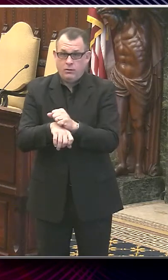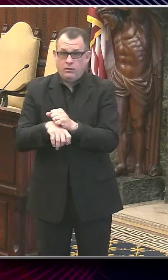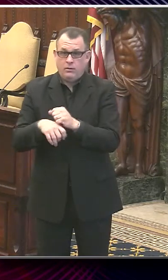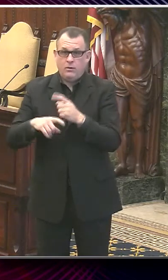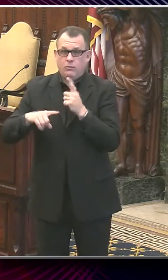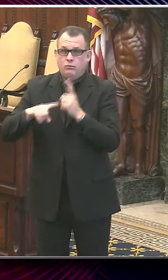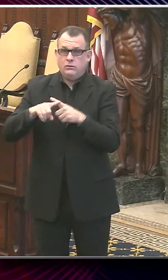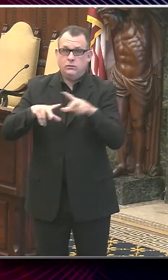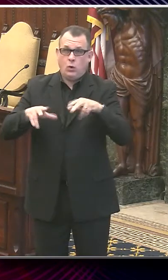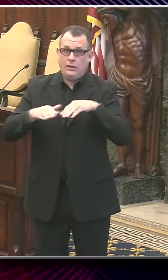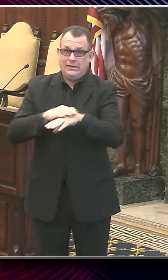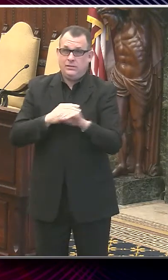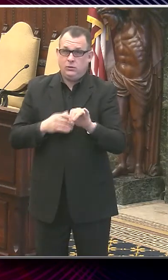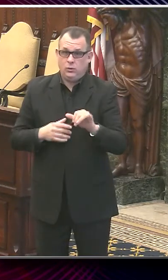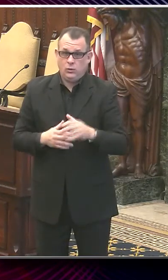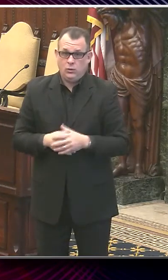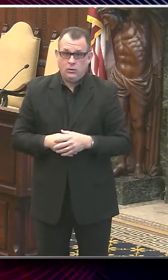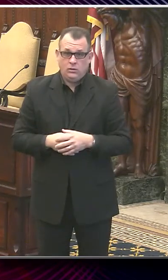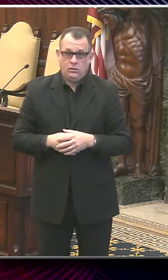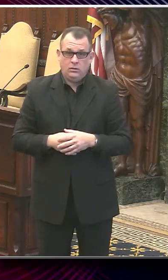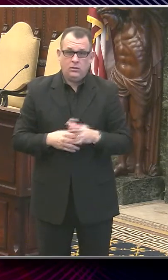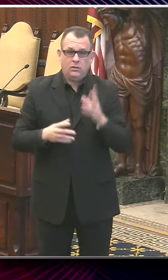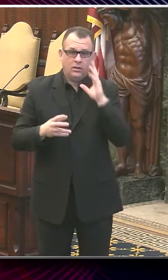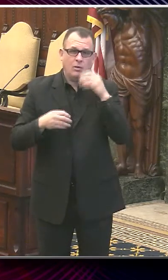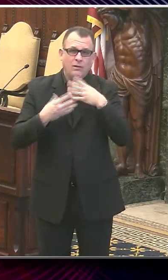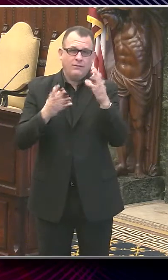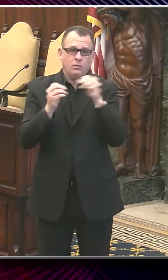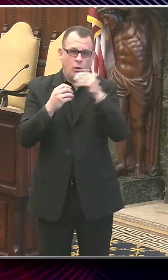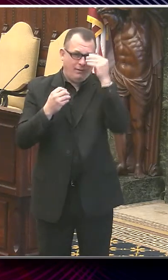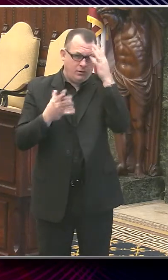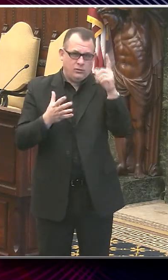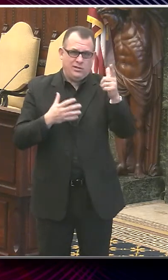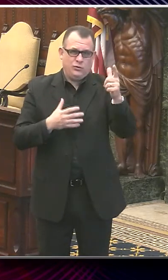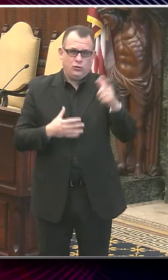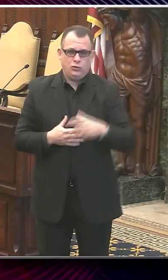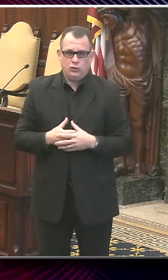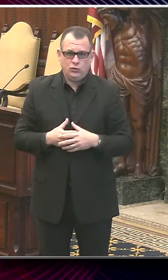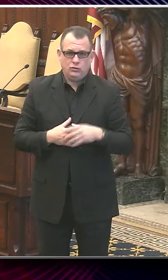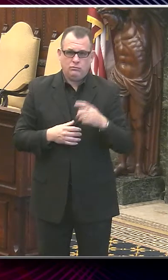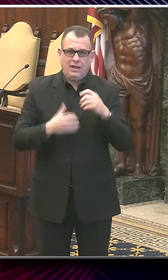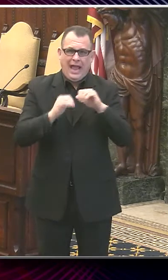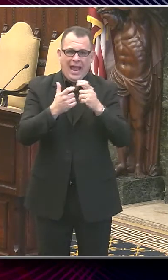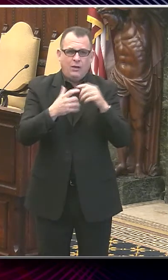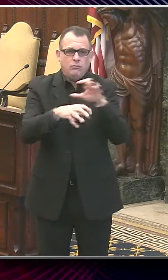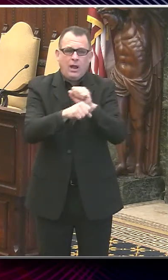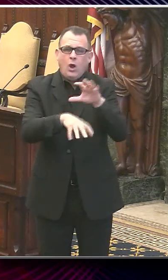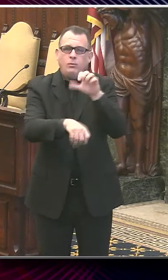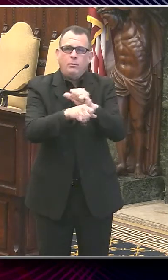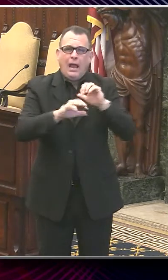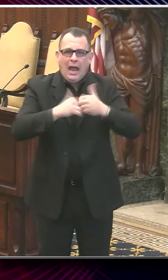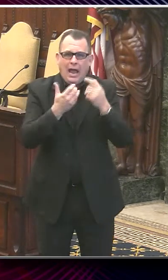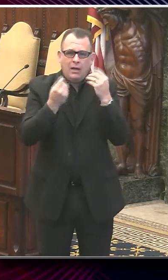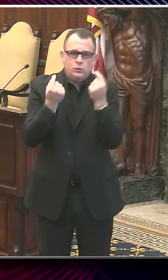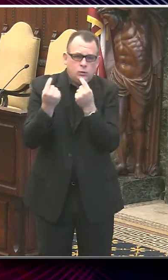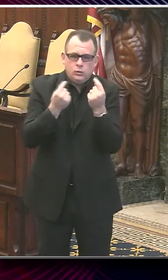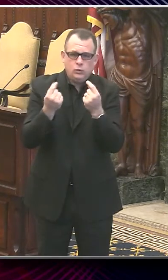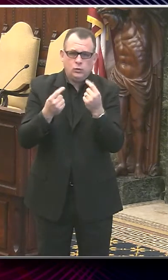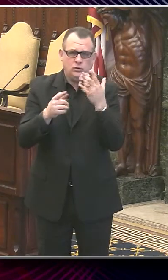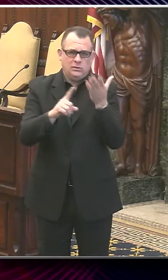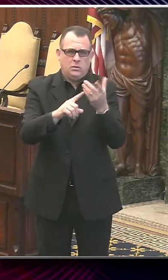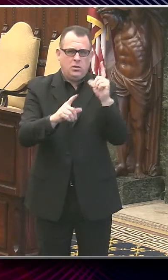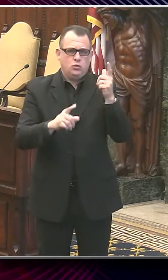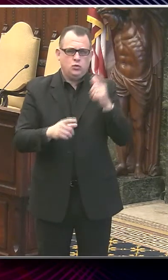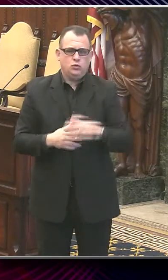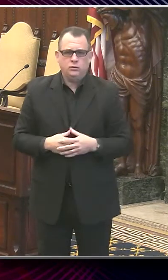walk-ins, and we'll provide more information later on how people can schedule an appointment or get access to that site specifically for